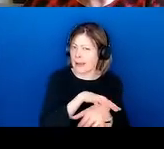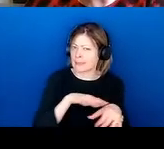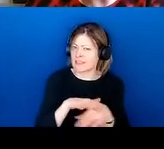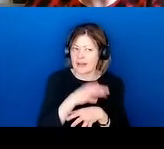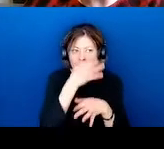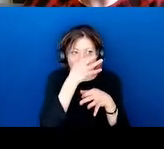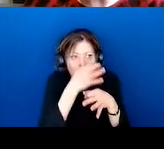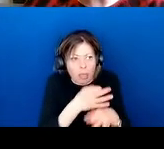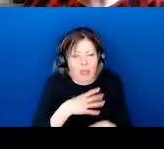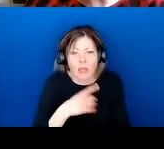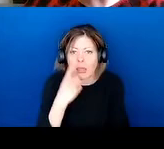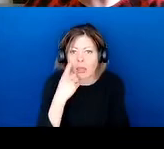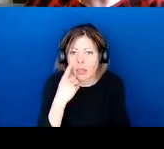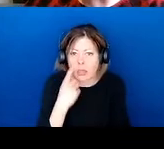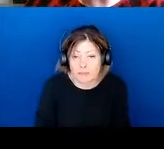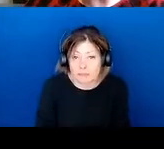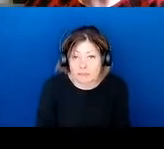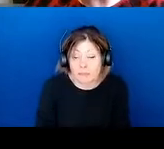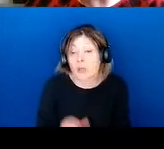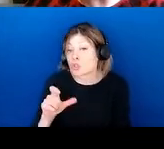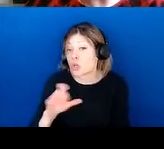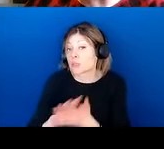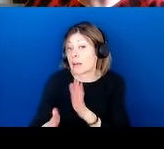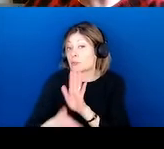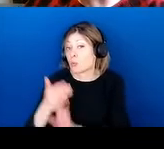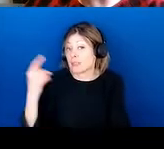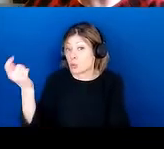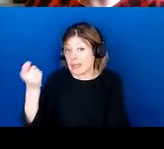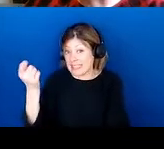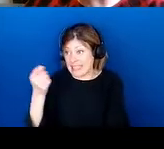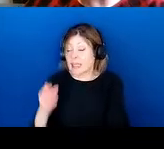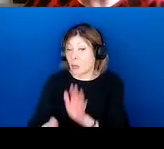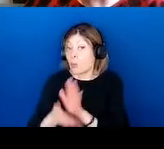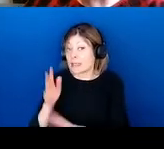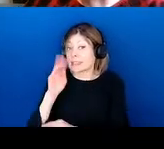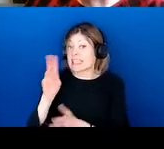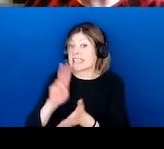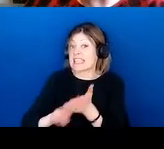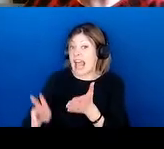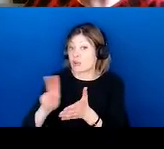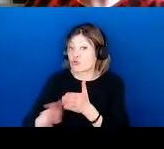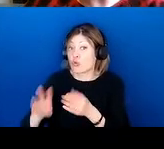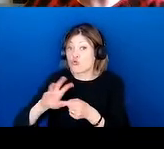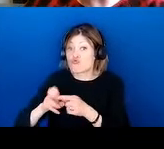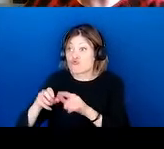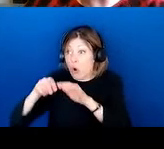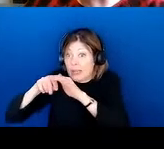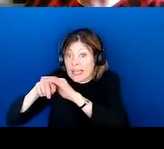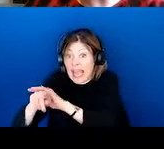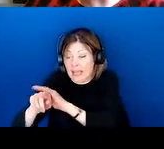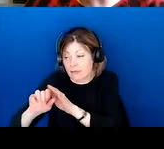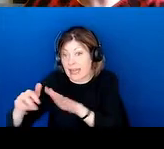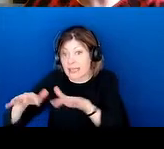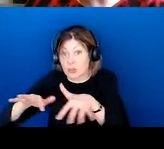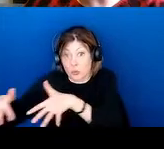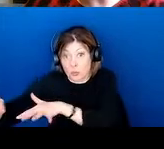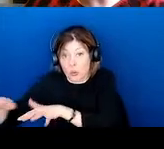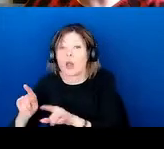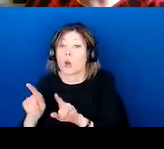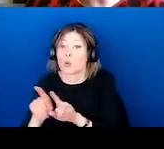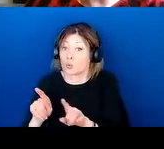While in Italy, Hamilton visited natural rock caves on the coast and man-made grottos in Renaissance